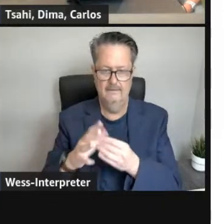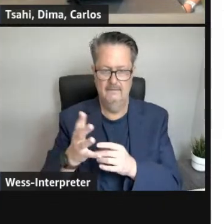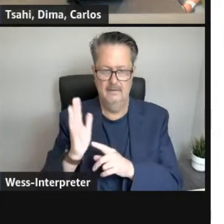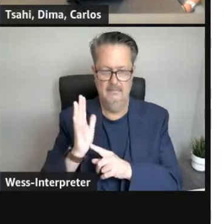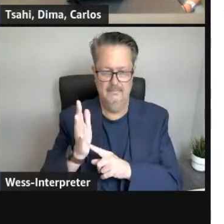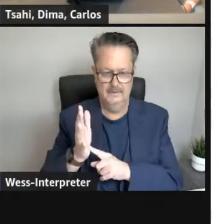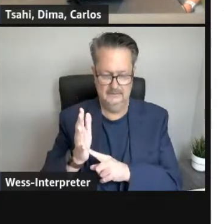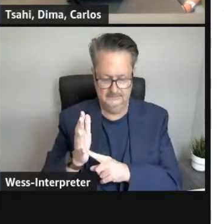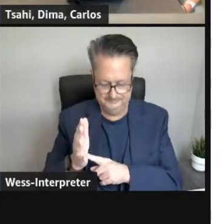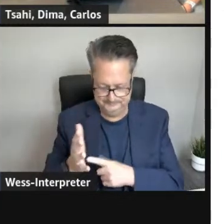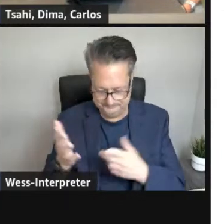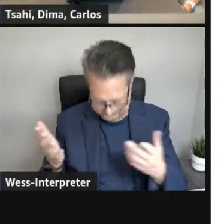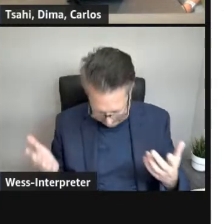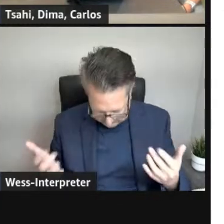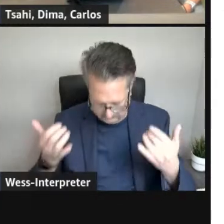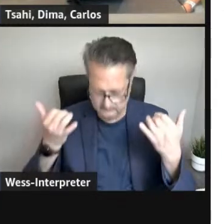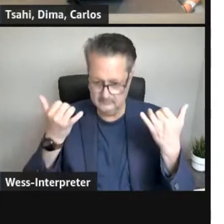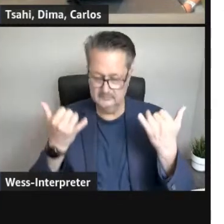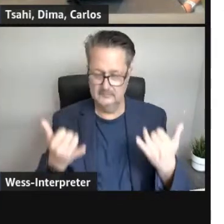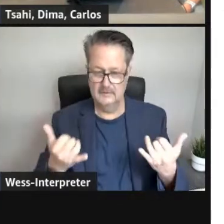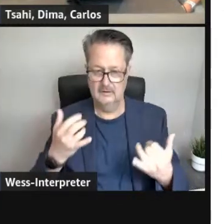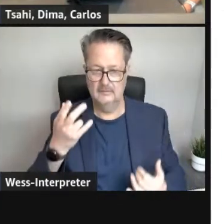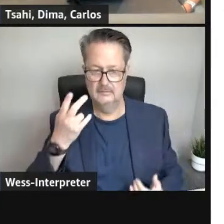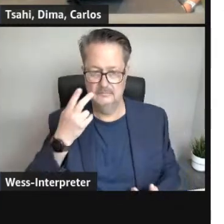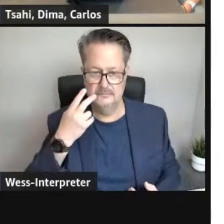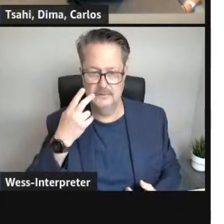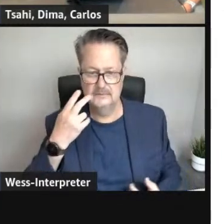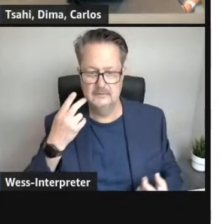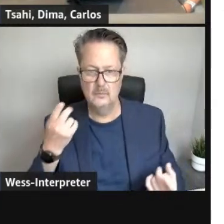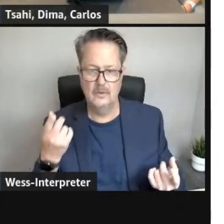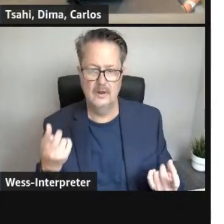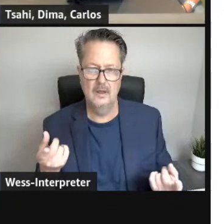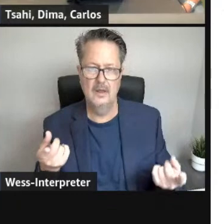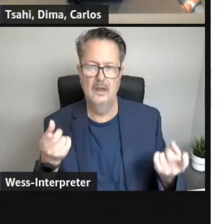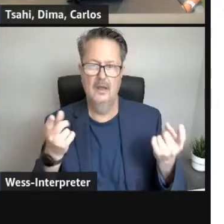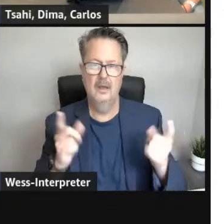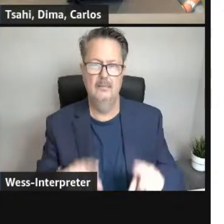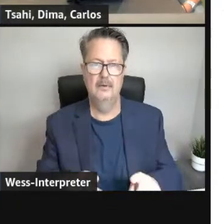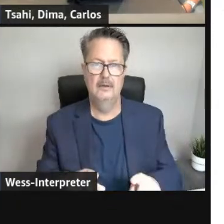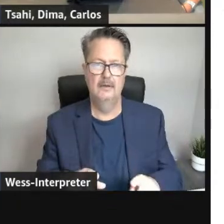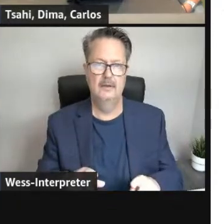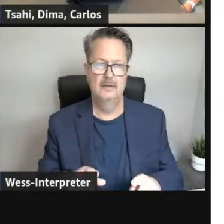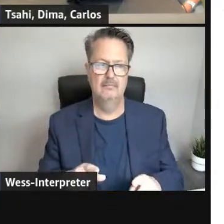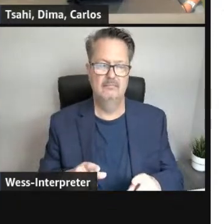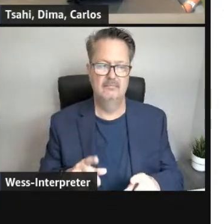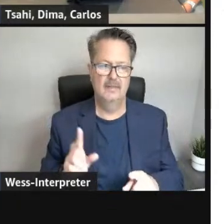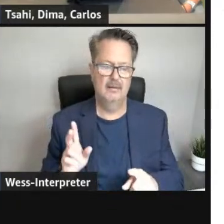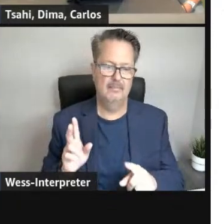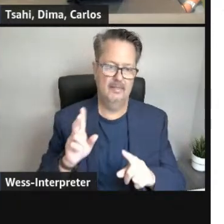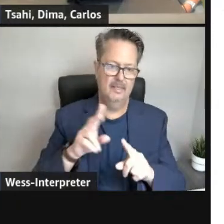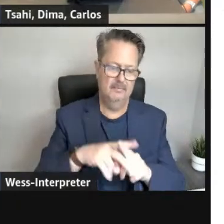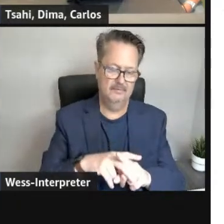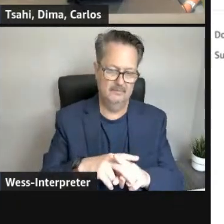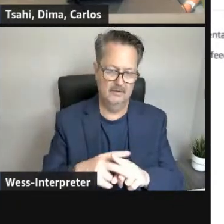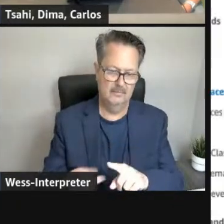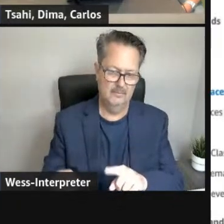Okay, so now let's see what happens from the application perspective. I will go back to the